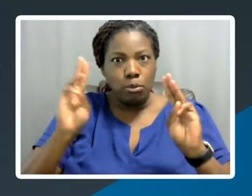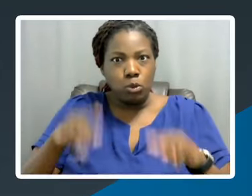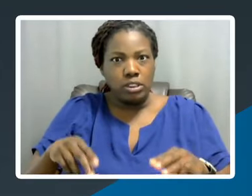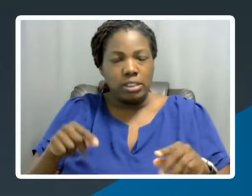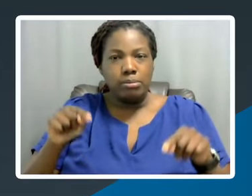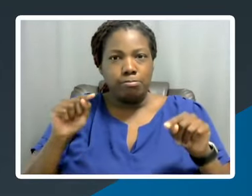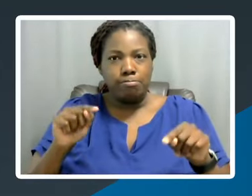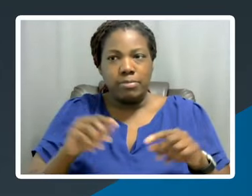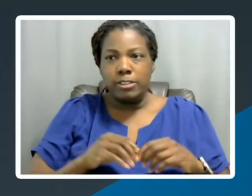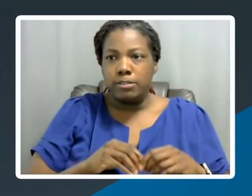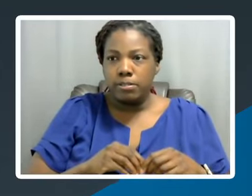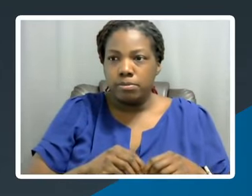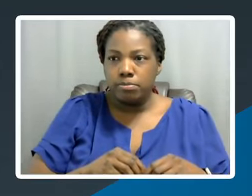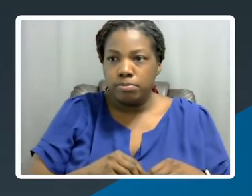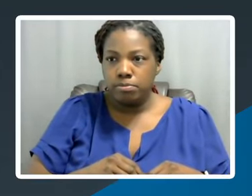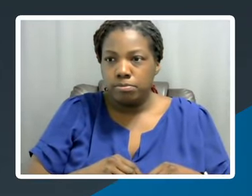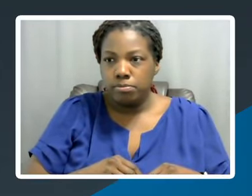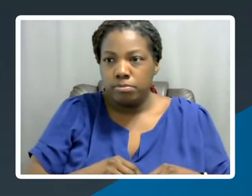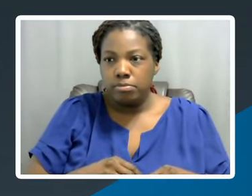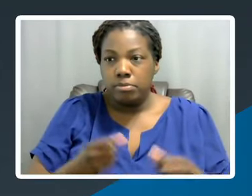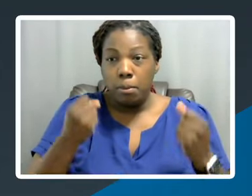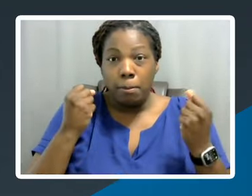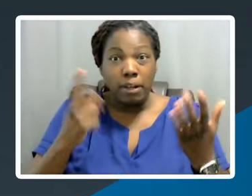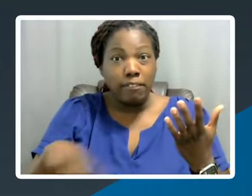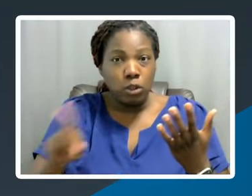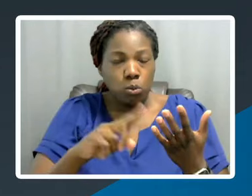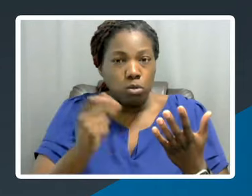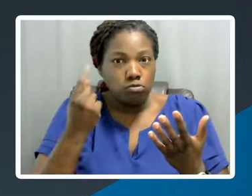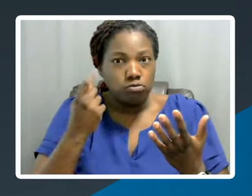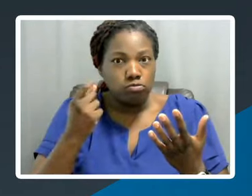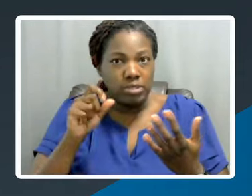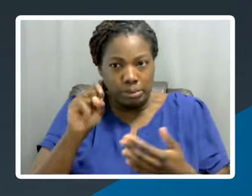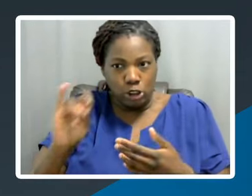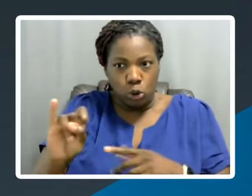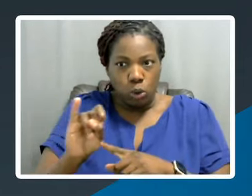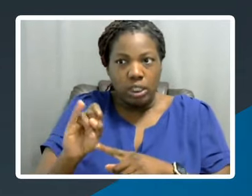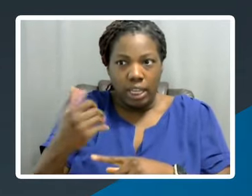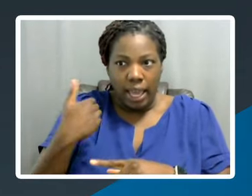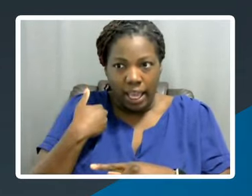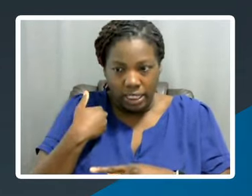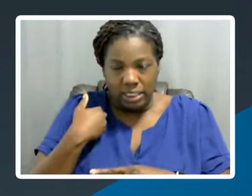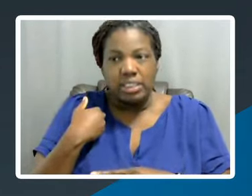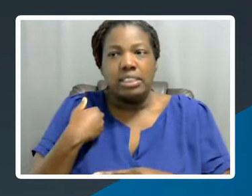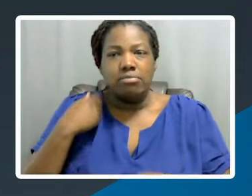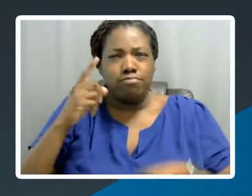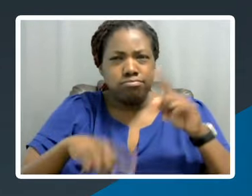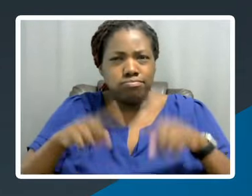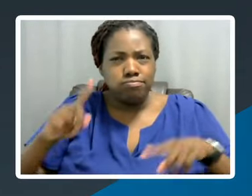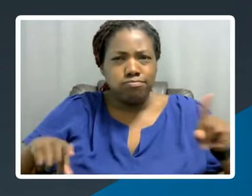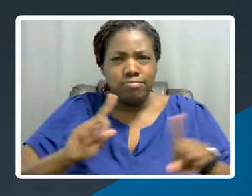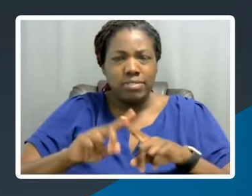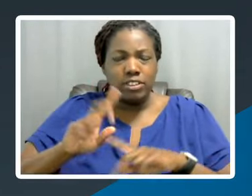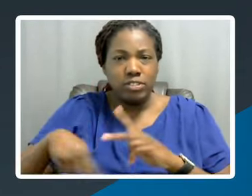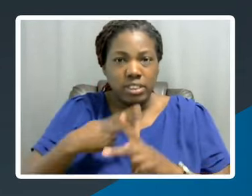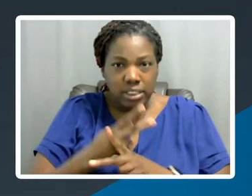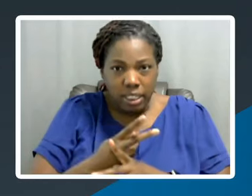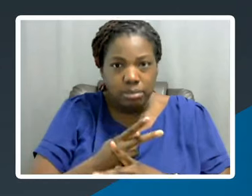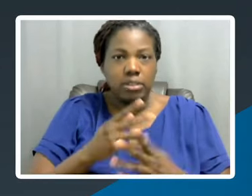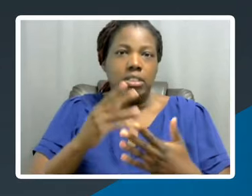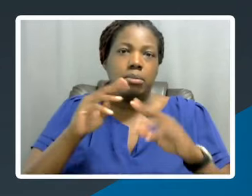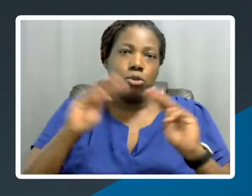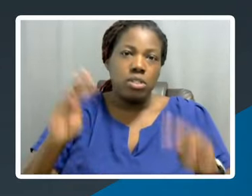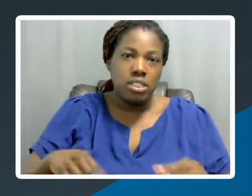slide. Many of you know that the Smithsonian has an array of different museums, art, history, science,